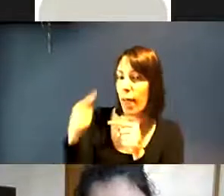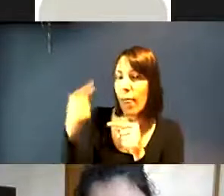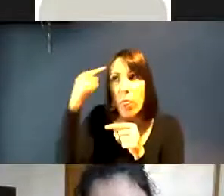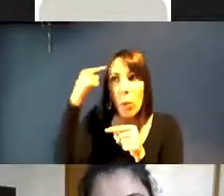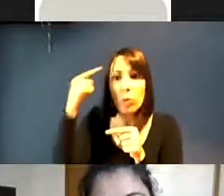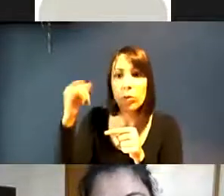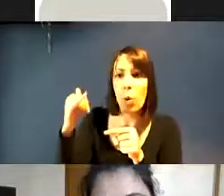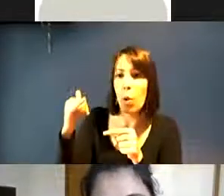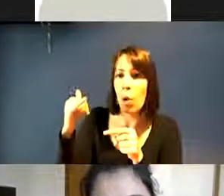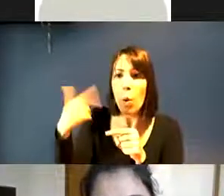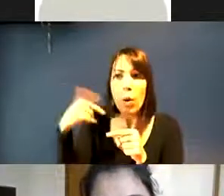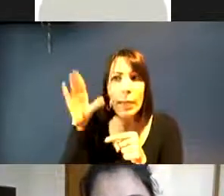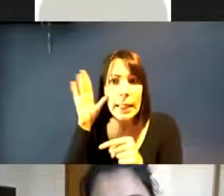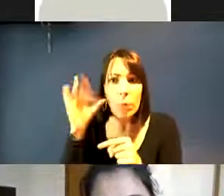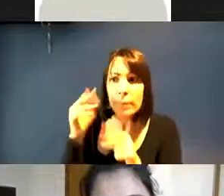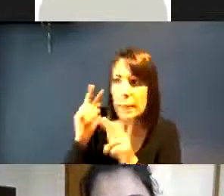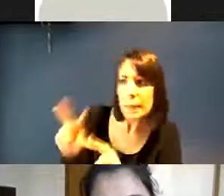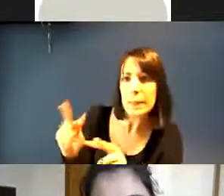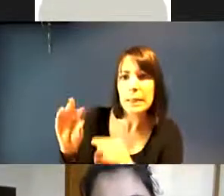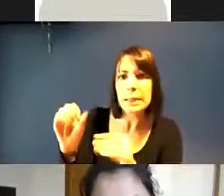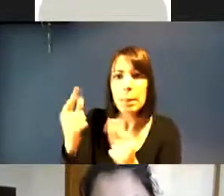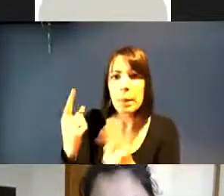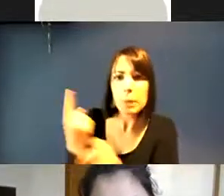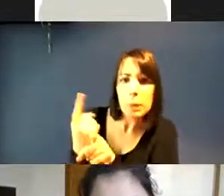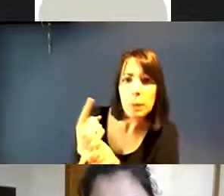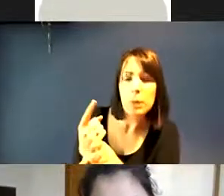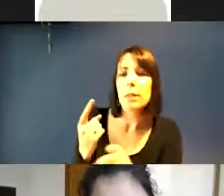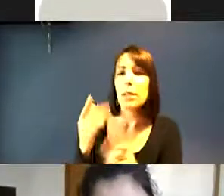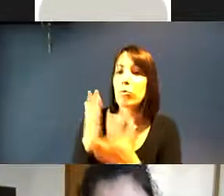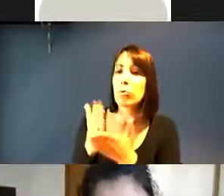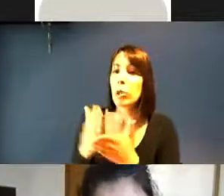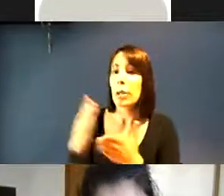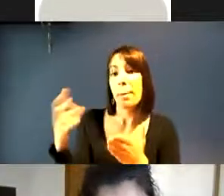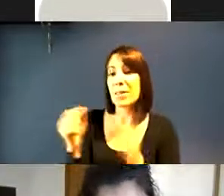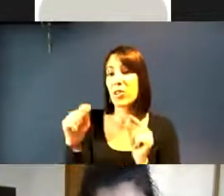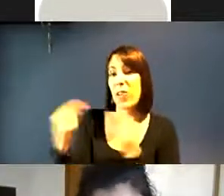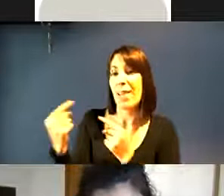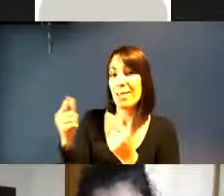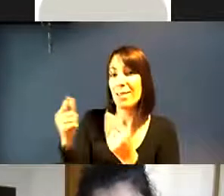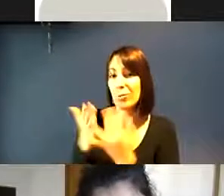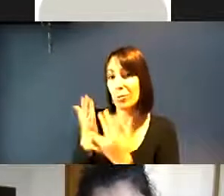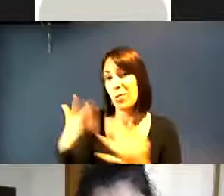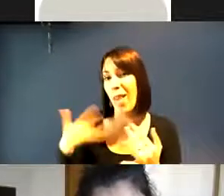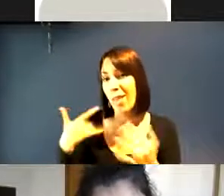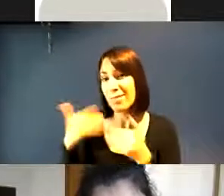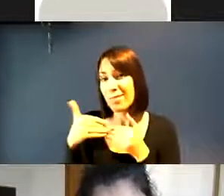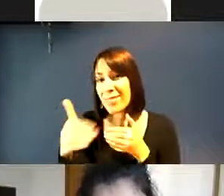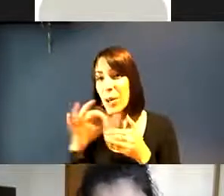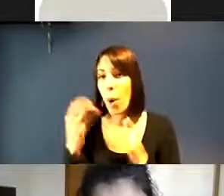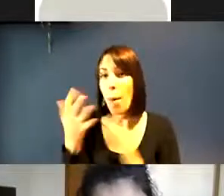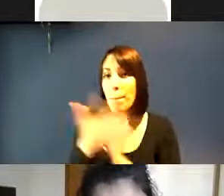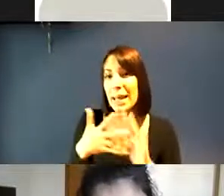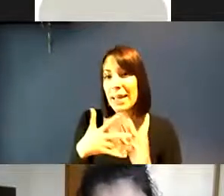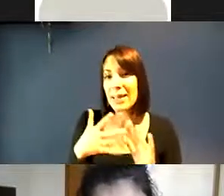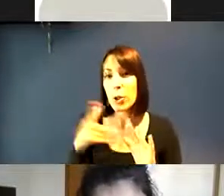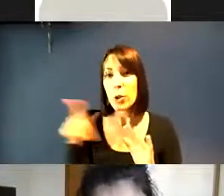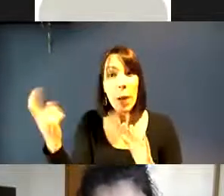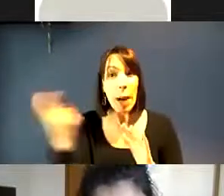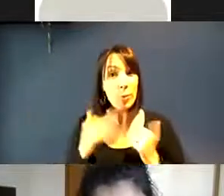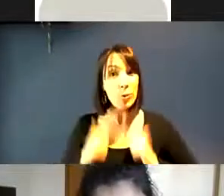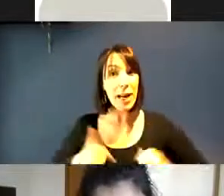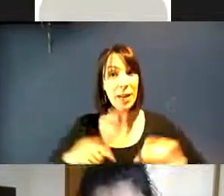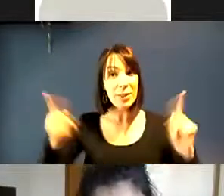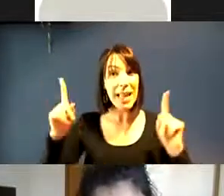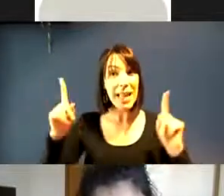challenging them. And it's a lifelong process. It doesn't mean that you're going to be perfect tomorrow just because you came to our training. So keep